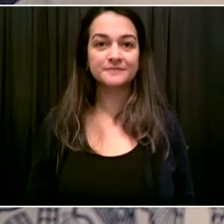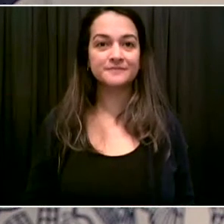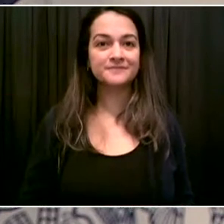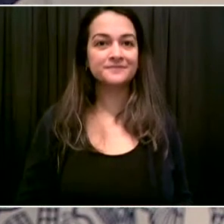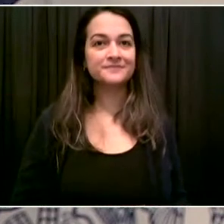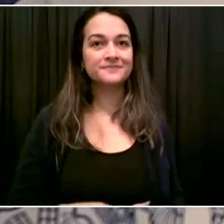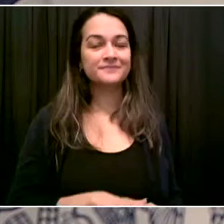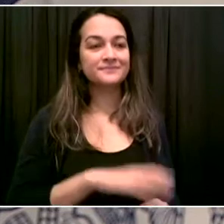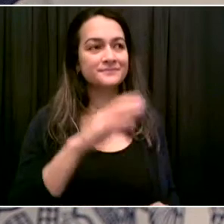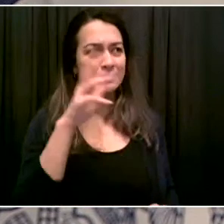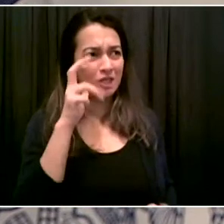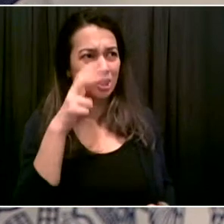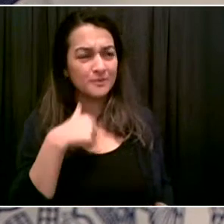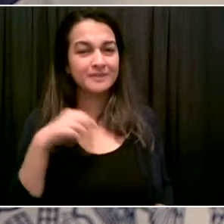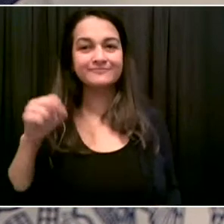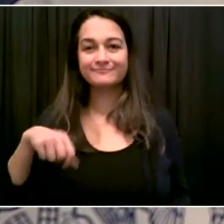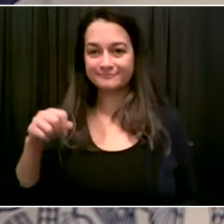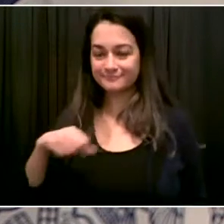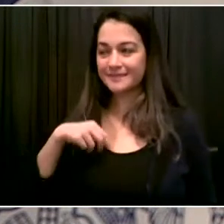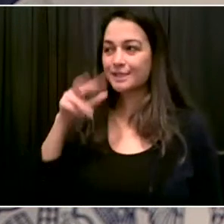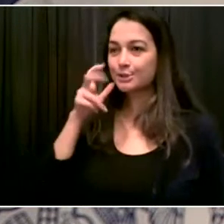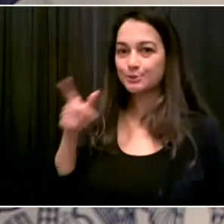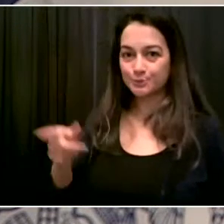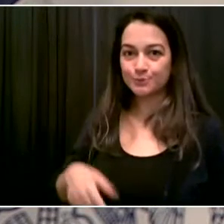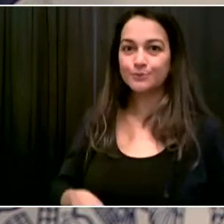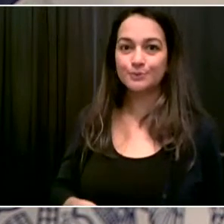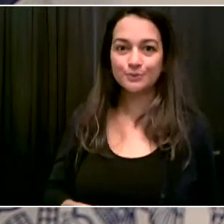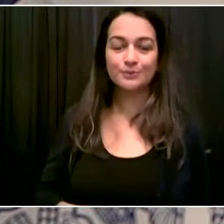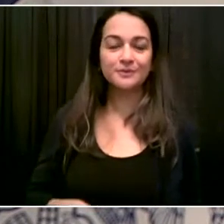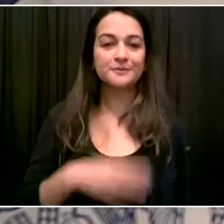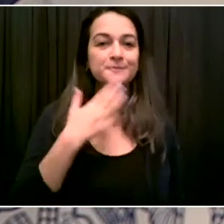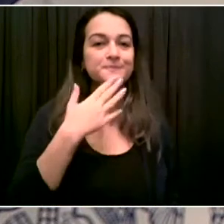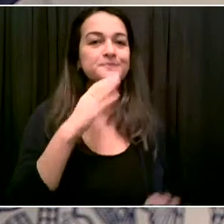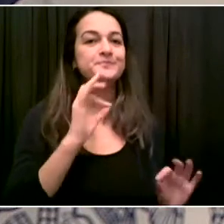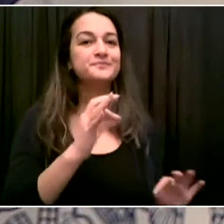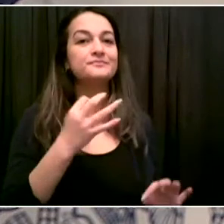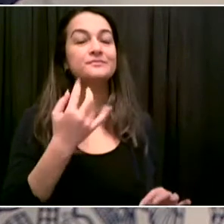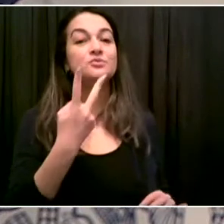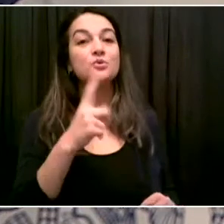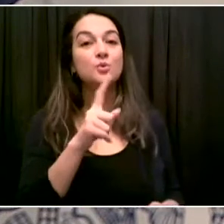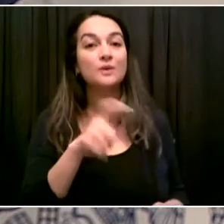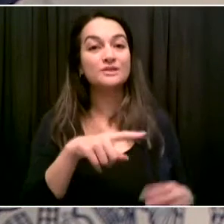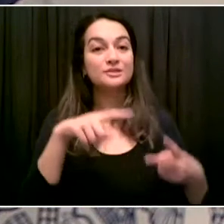So, wanted to ask about Governor Cuomo. When I asked you yesterday,